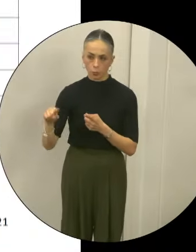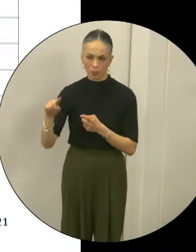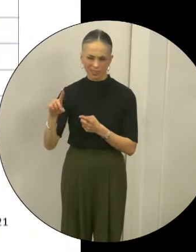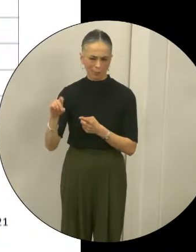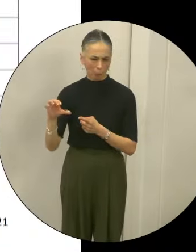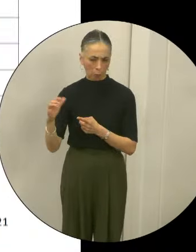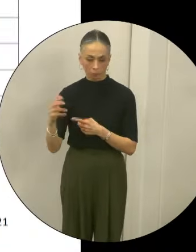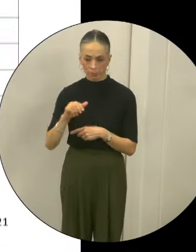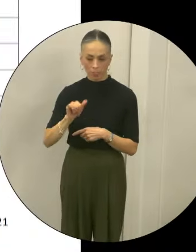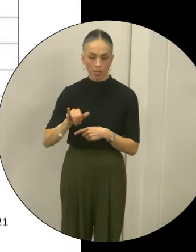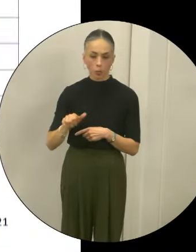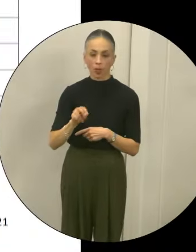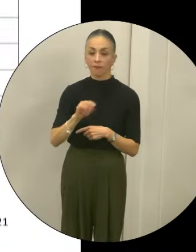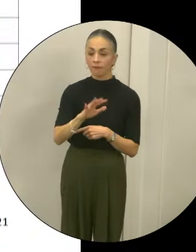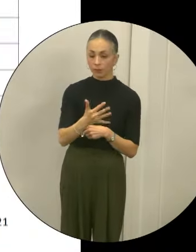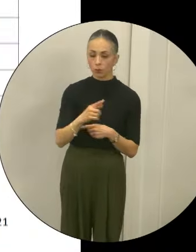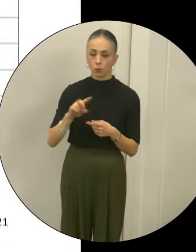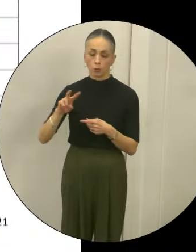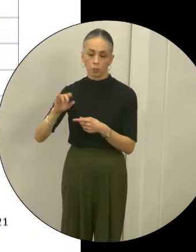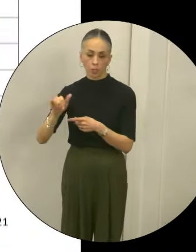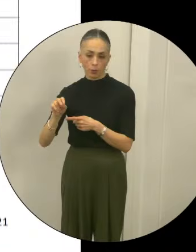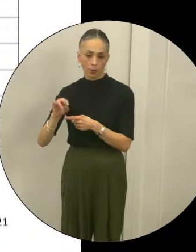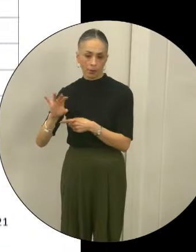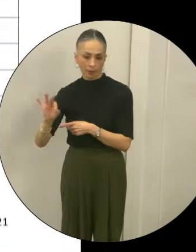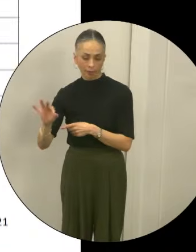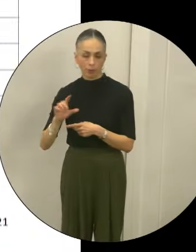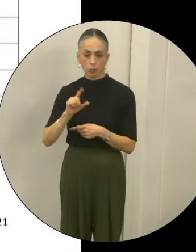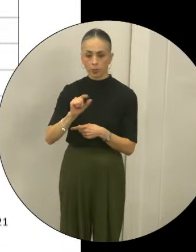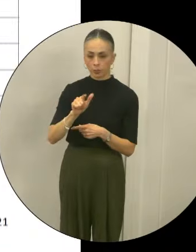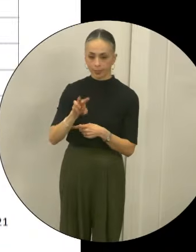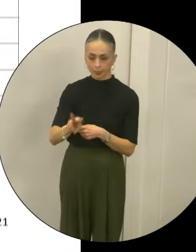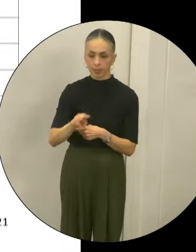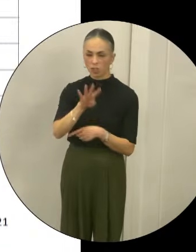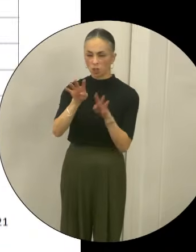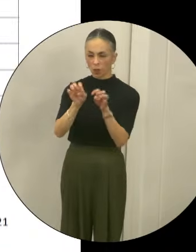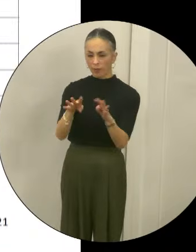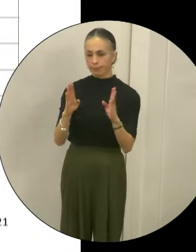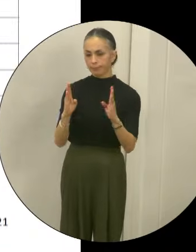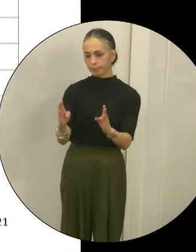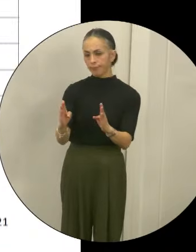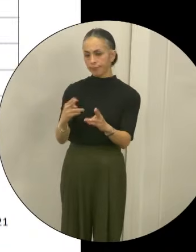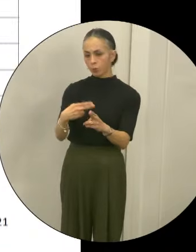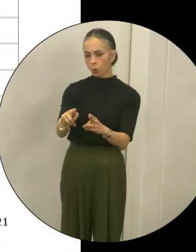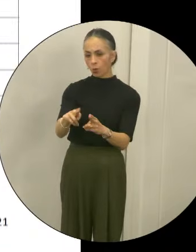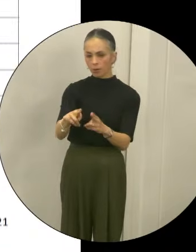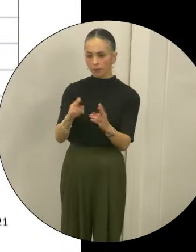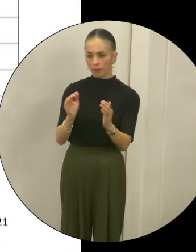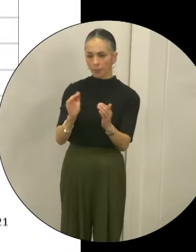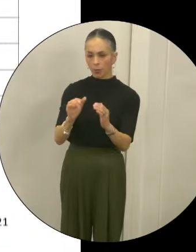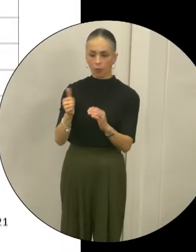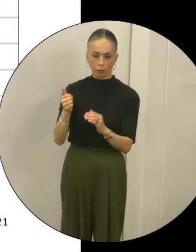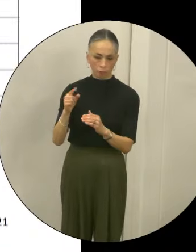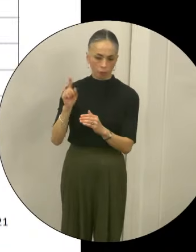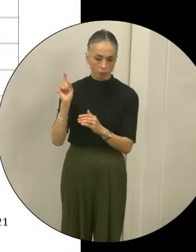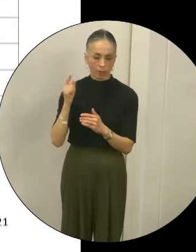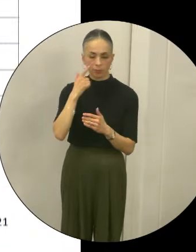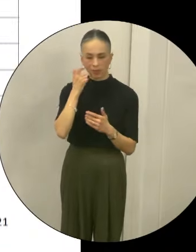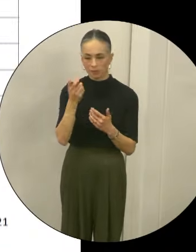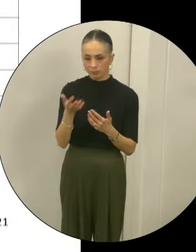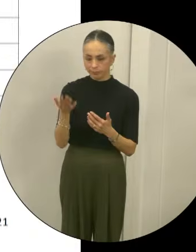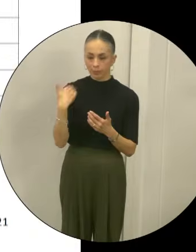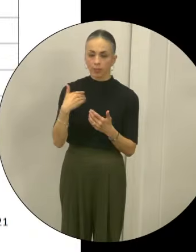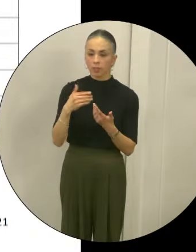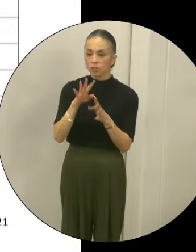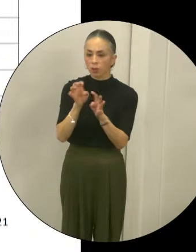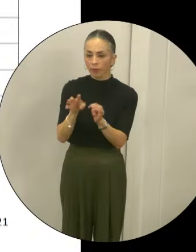January 5th through January 9th of 2026. The survey window was shorter this year compared to previous years due to other surveys being administered in the fall